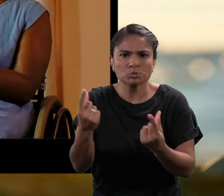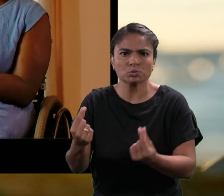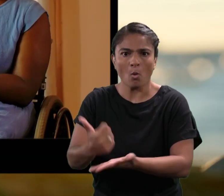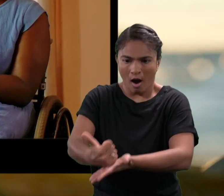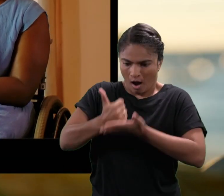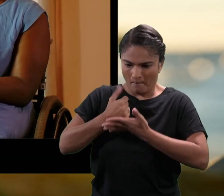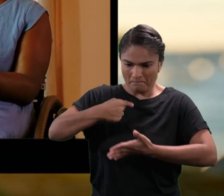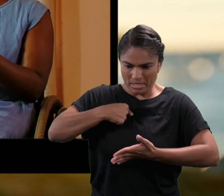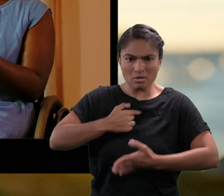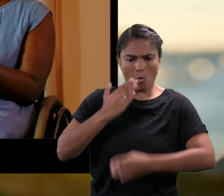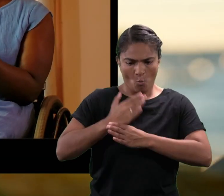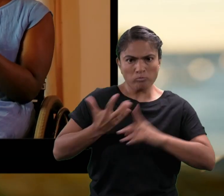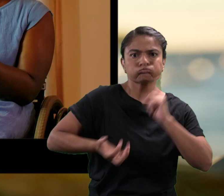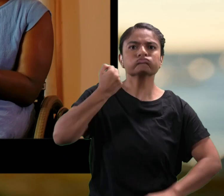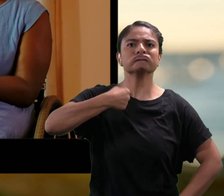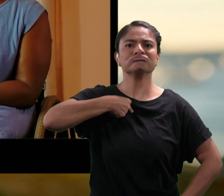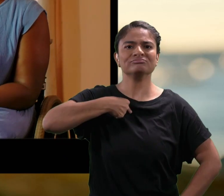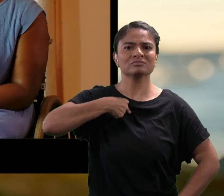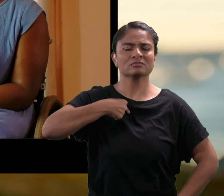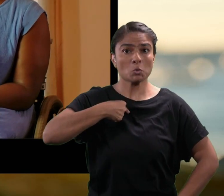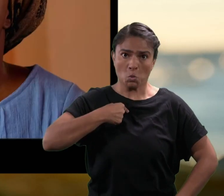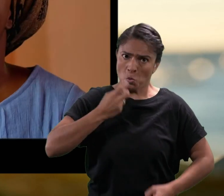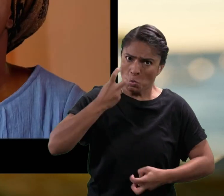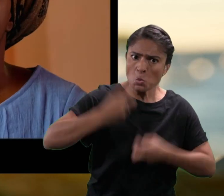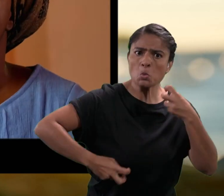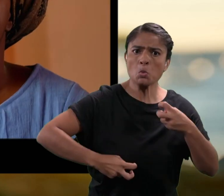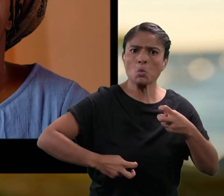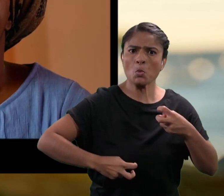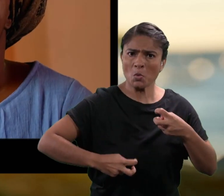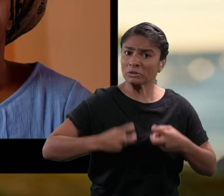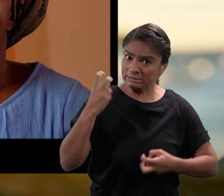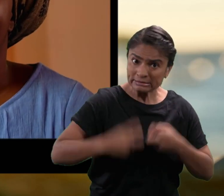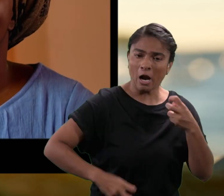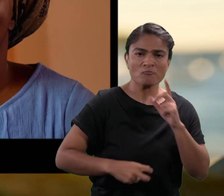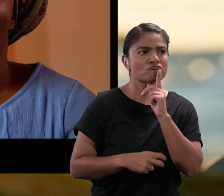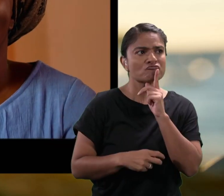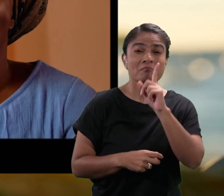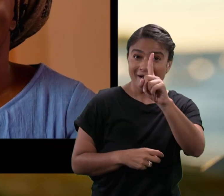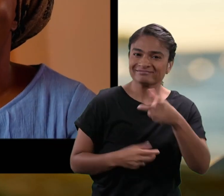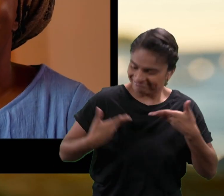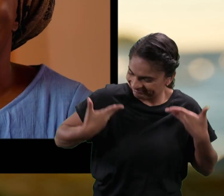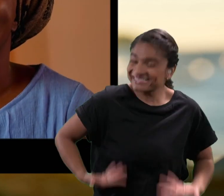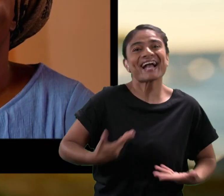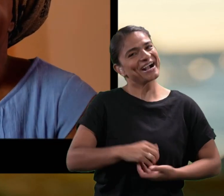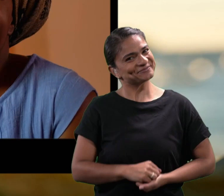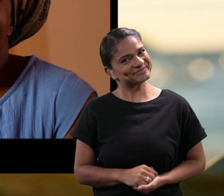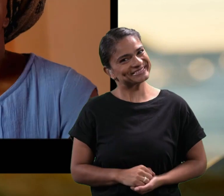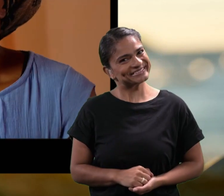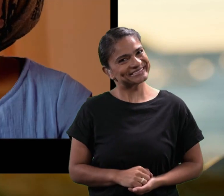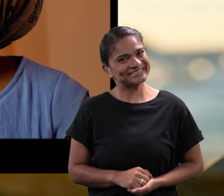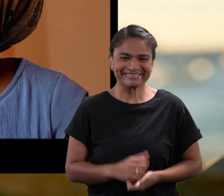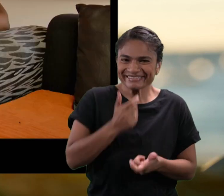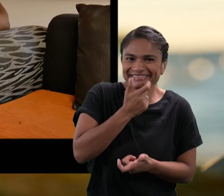ngendlela ezonceda and ngendlela ezonsebenzela. So it was really, really tough, but here I am.